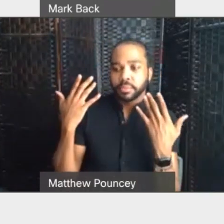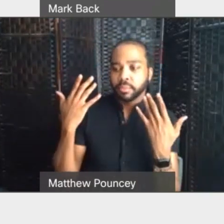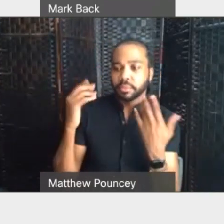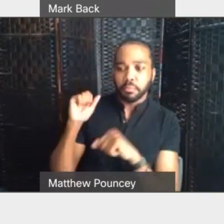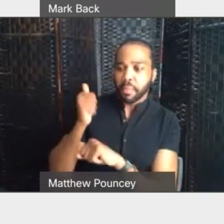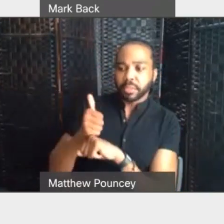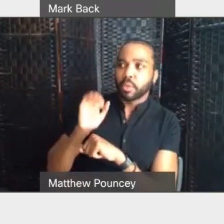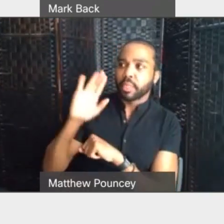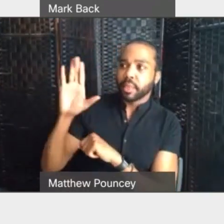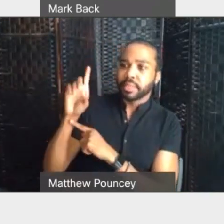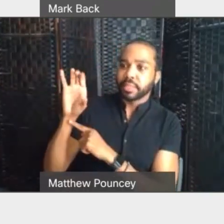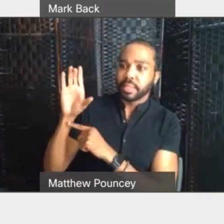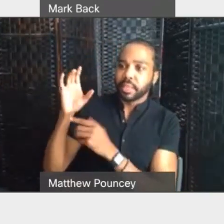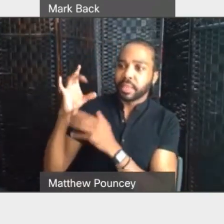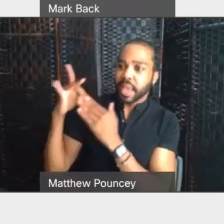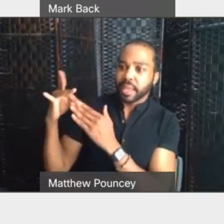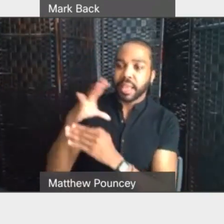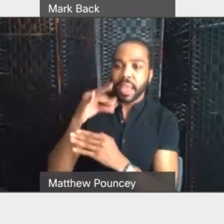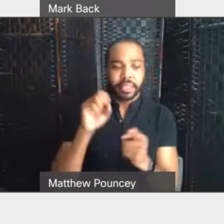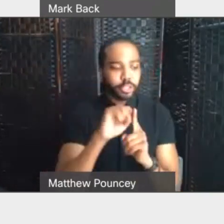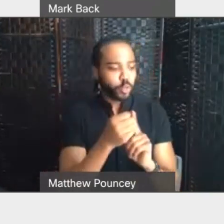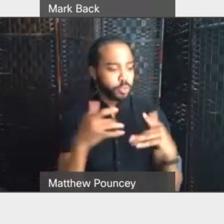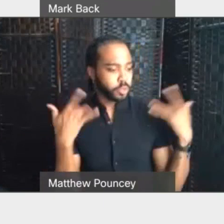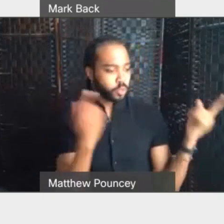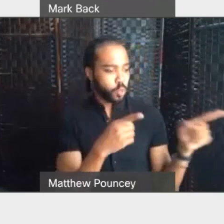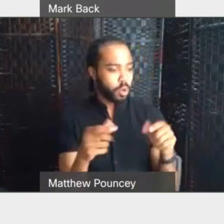guidance and the circumstances in the district. But